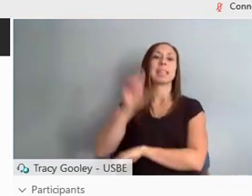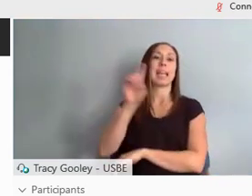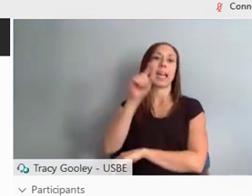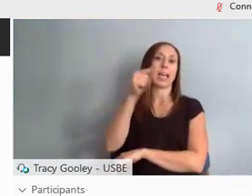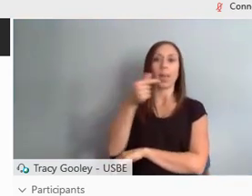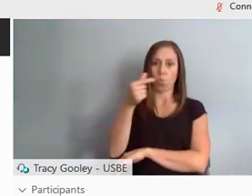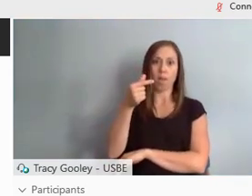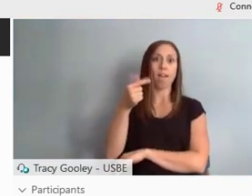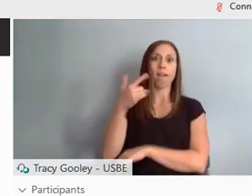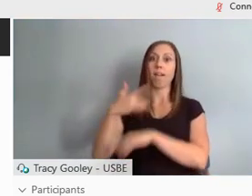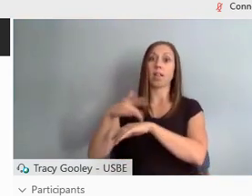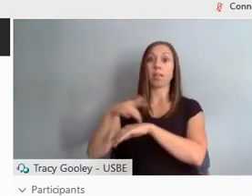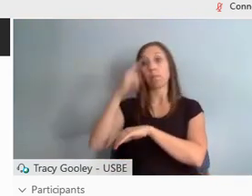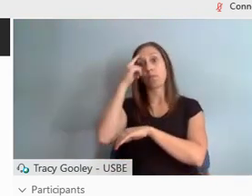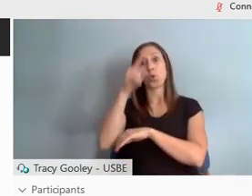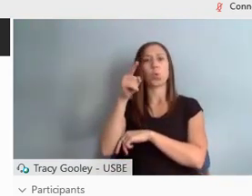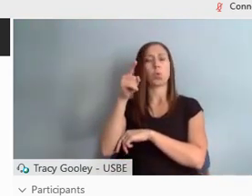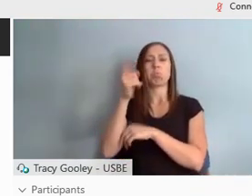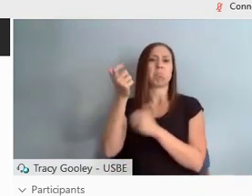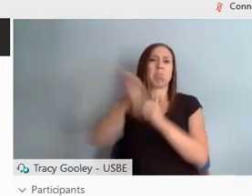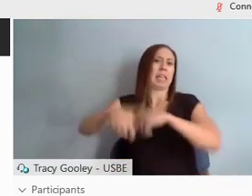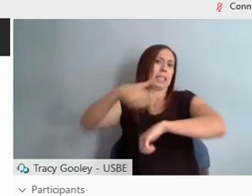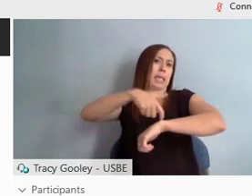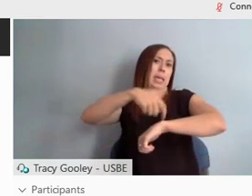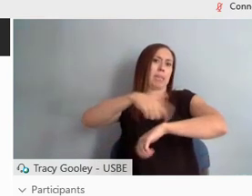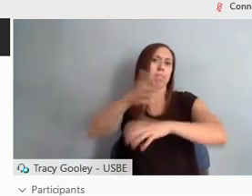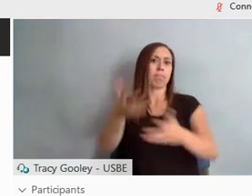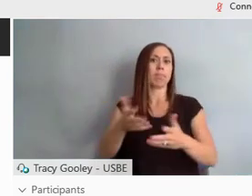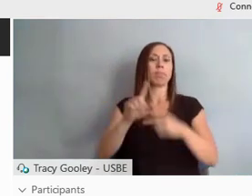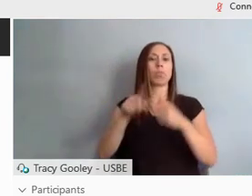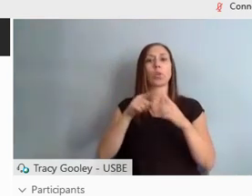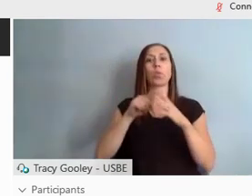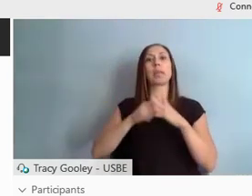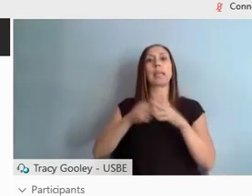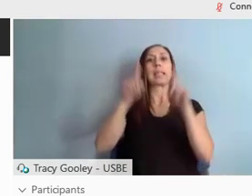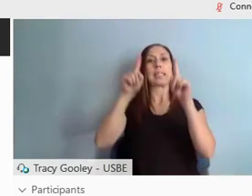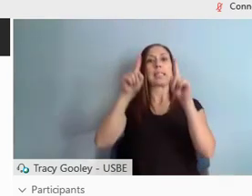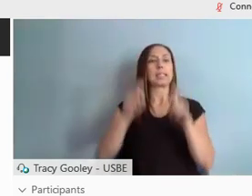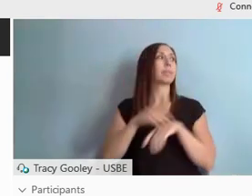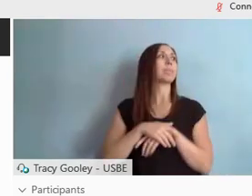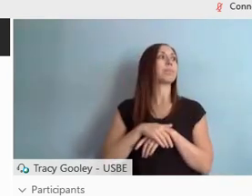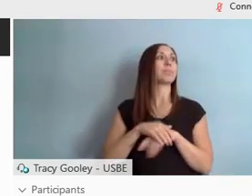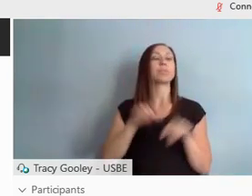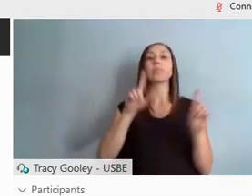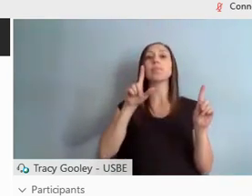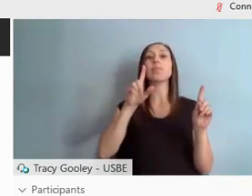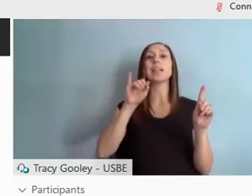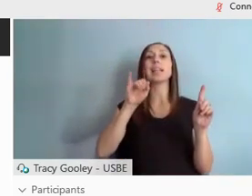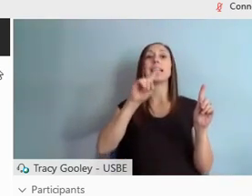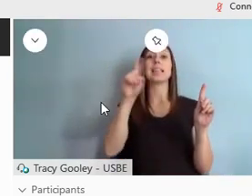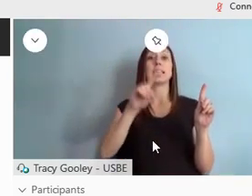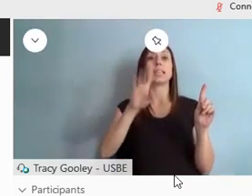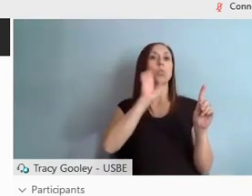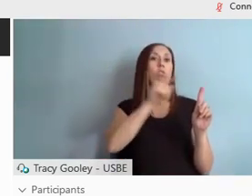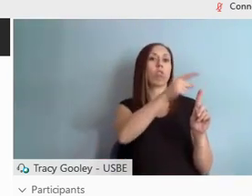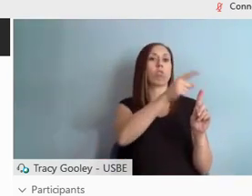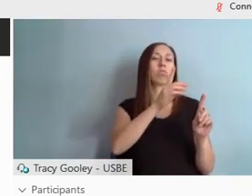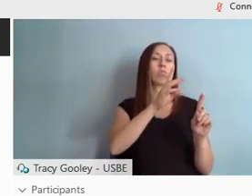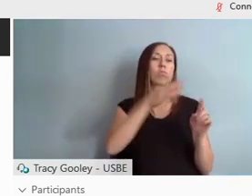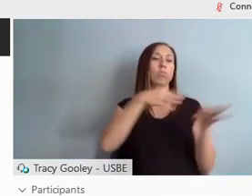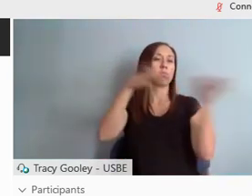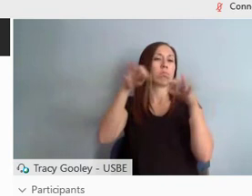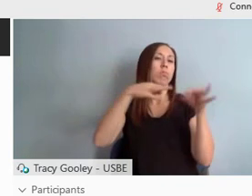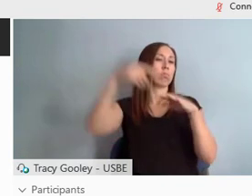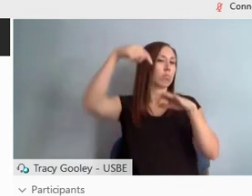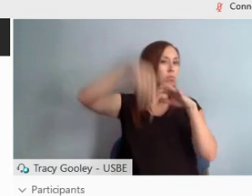that available to you as you start to test. And Liz will get into a little bit more detail about how you look